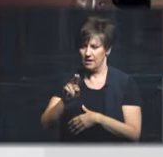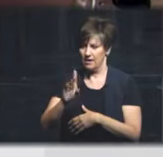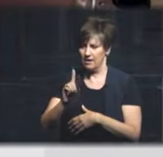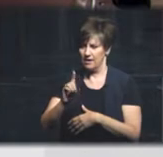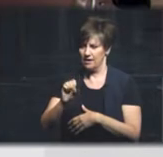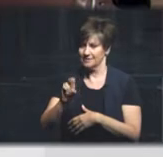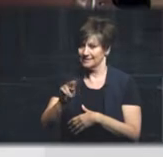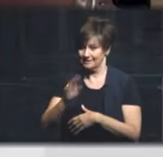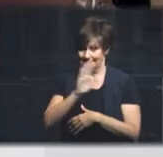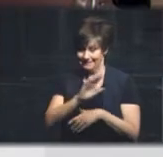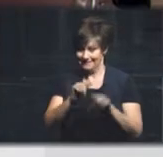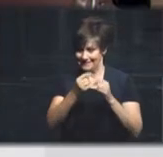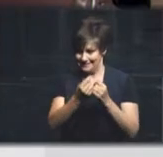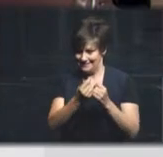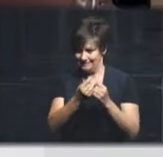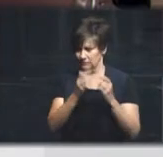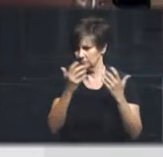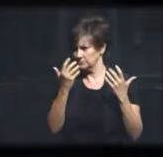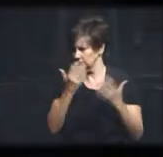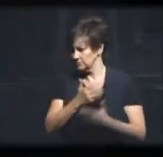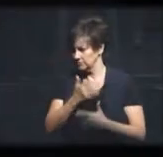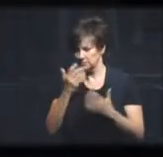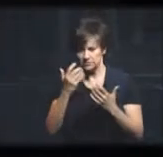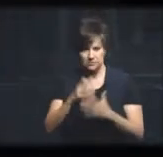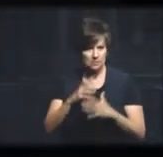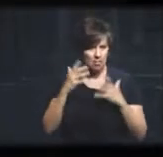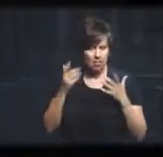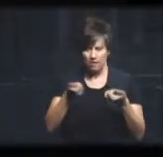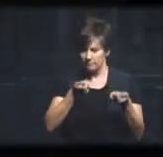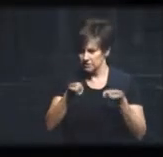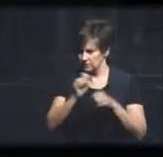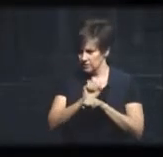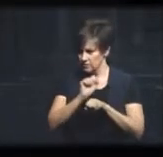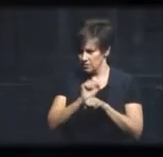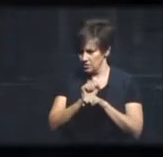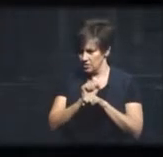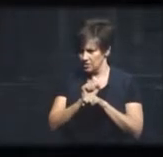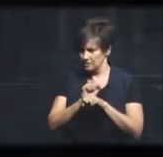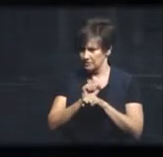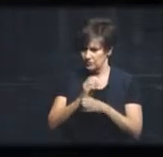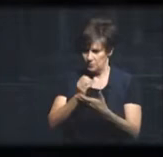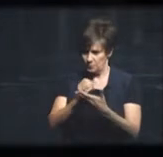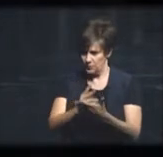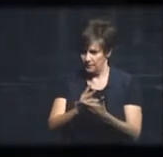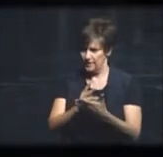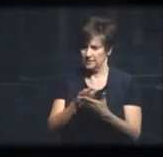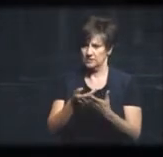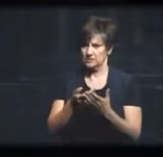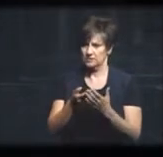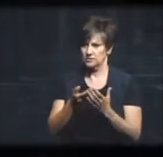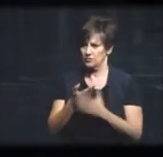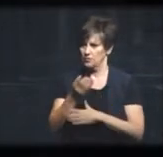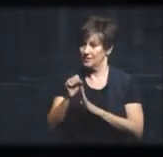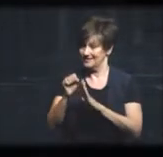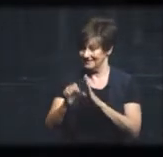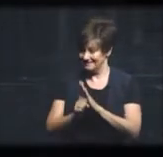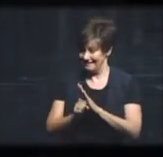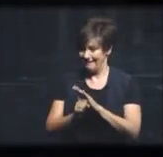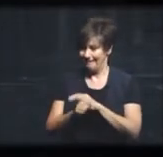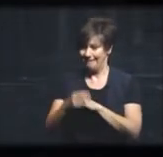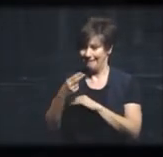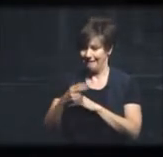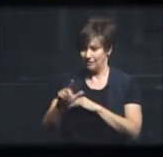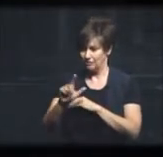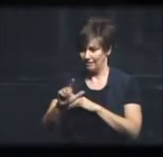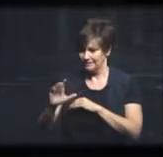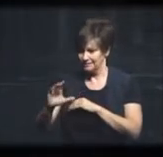team for just an enormous amount of administrative work to get this approved and through the state and the HLC